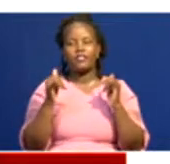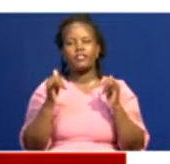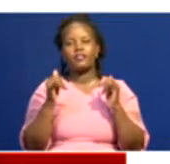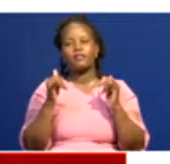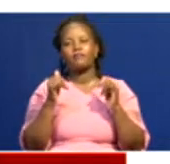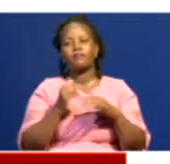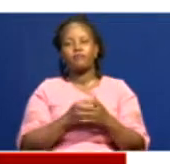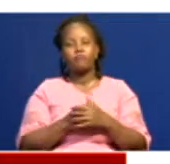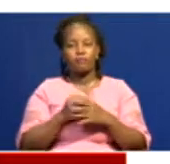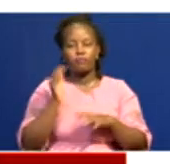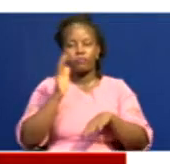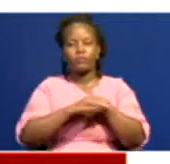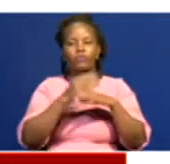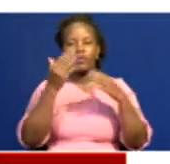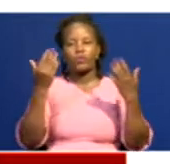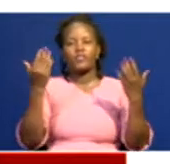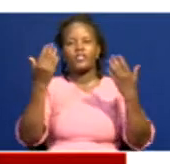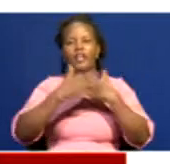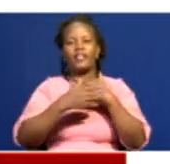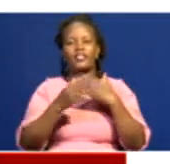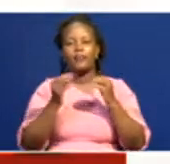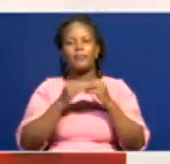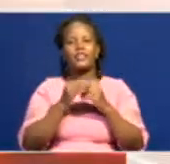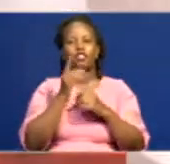is Wairi Mujenga. Have a good night and see you tomorrow.